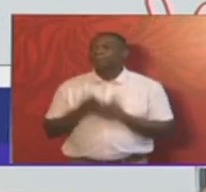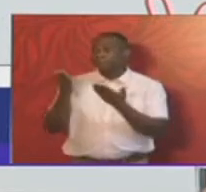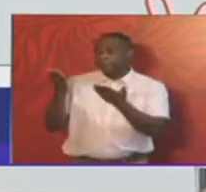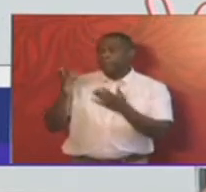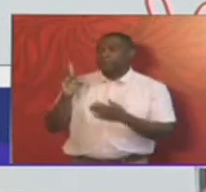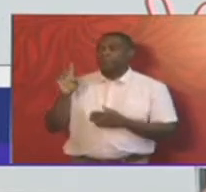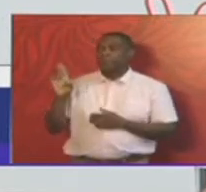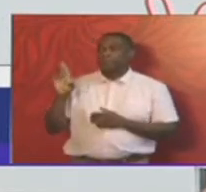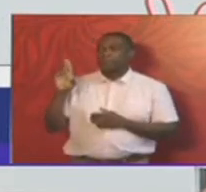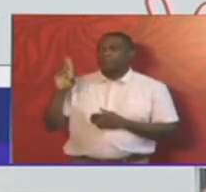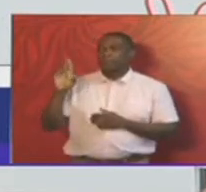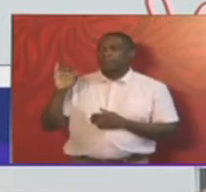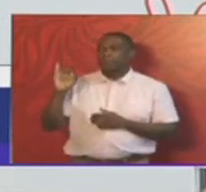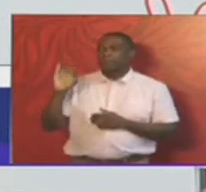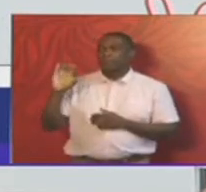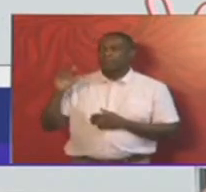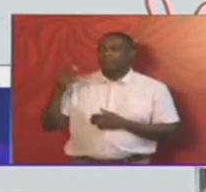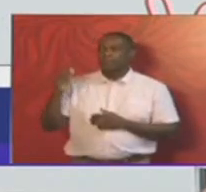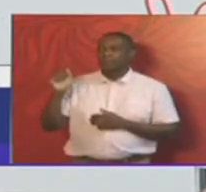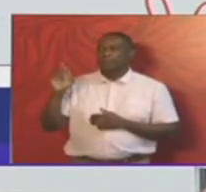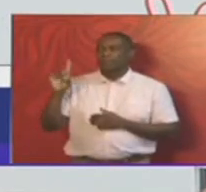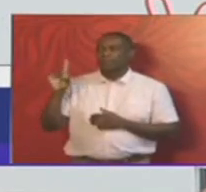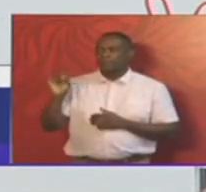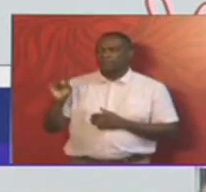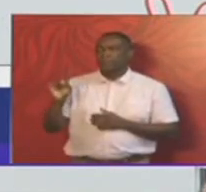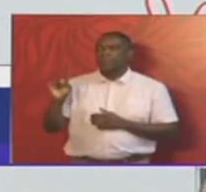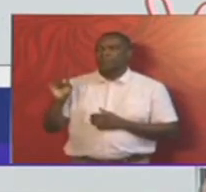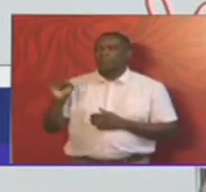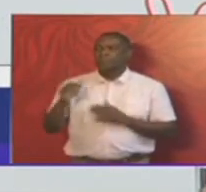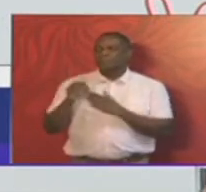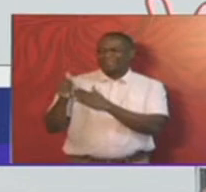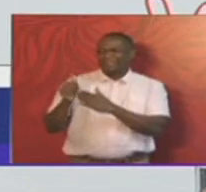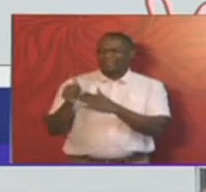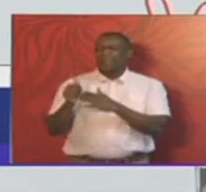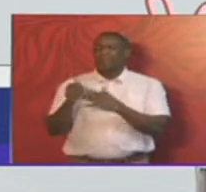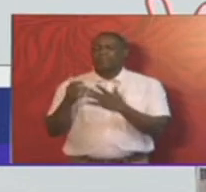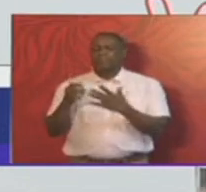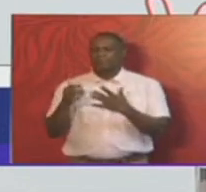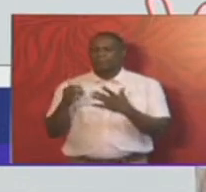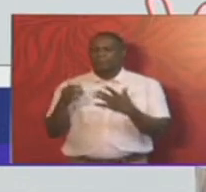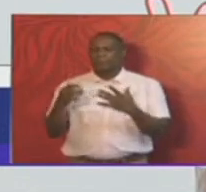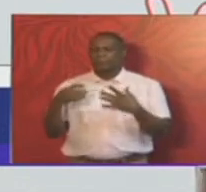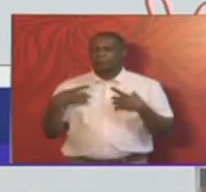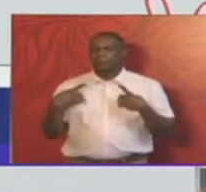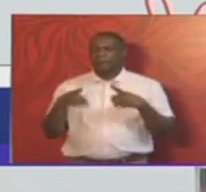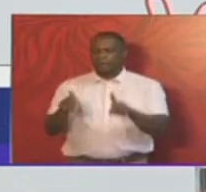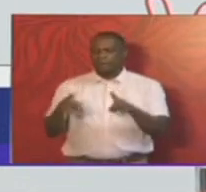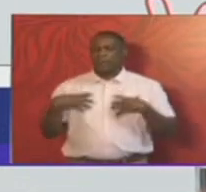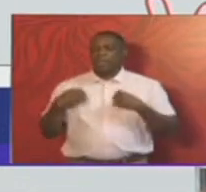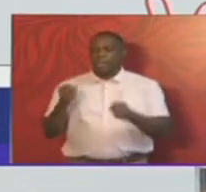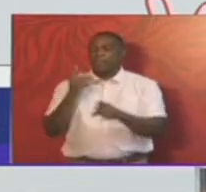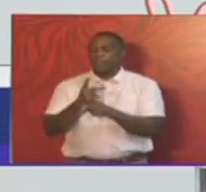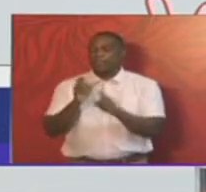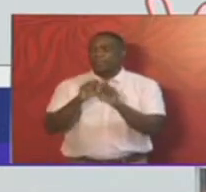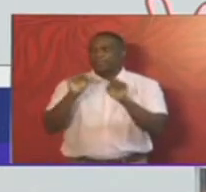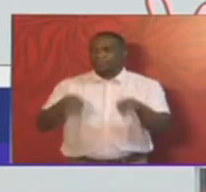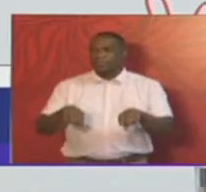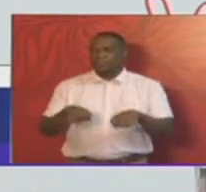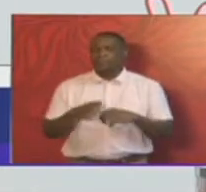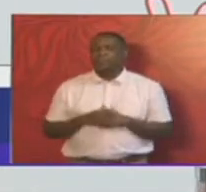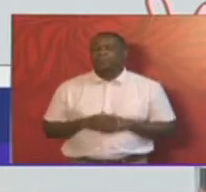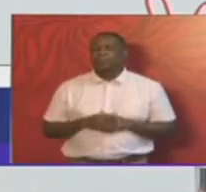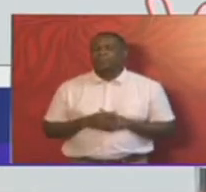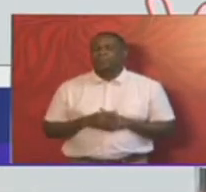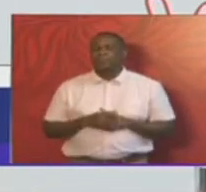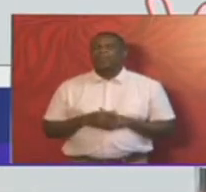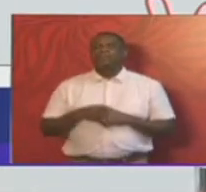much, Al, Honorable Minister, CMO, members of the media, members of the viewing and listening population of Trinidad and Tobago. Thank you